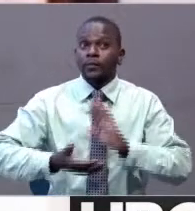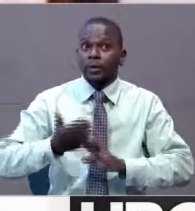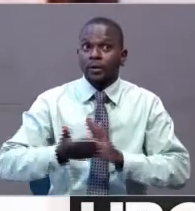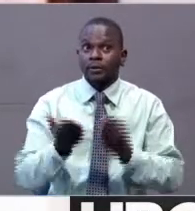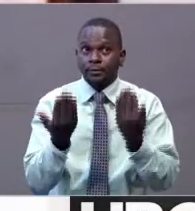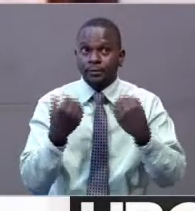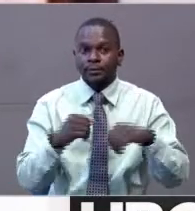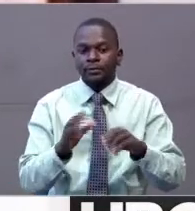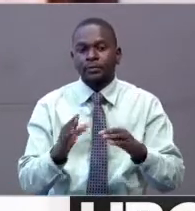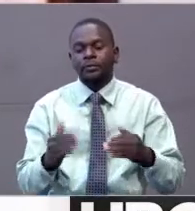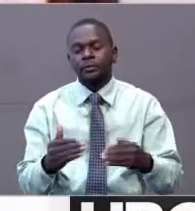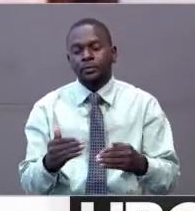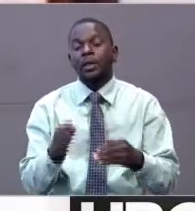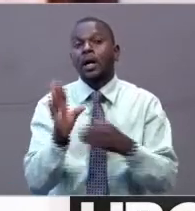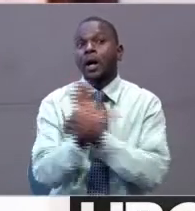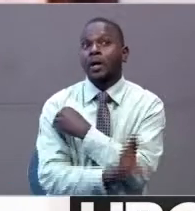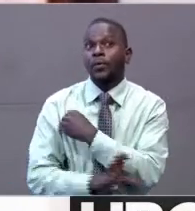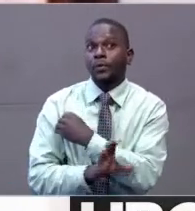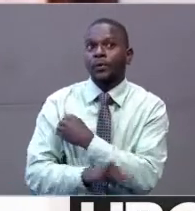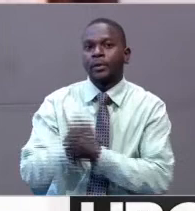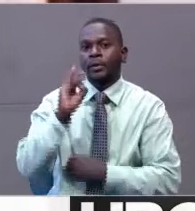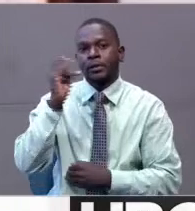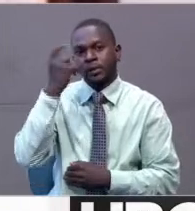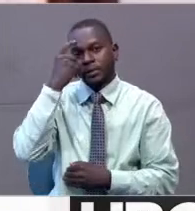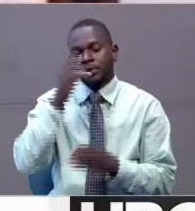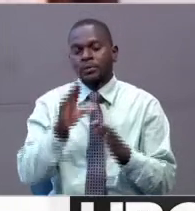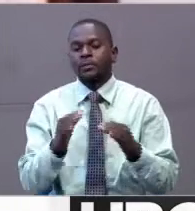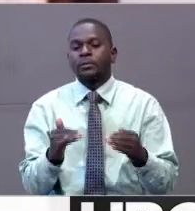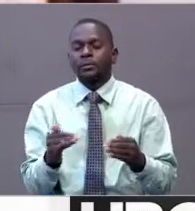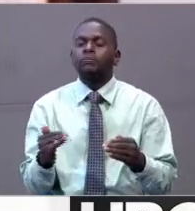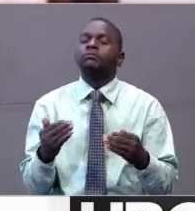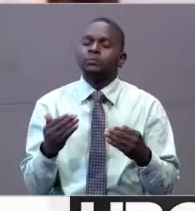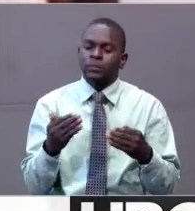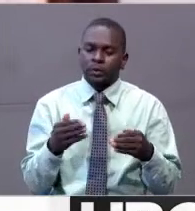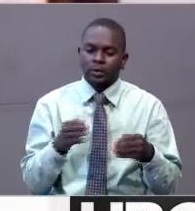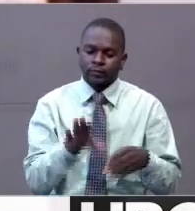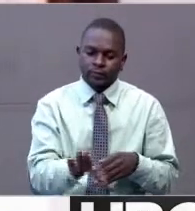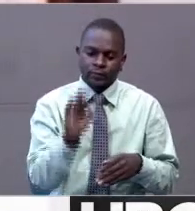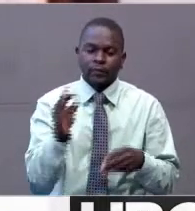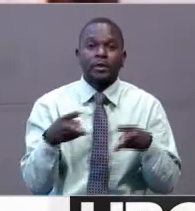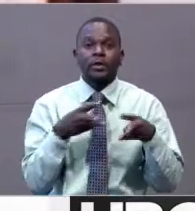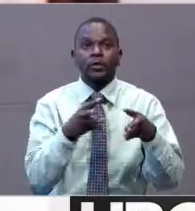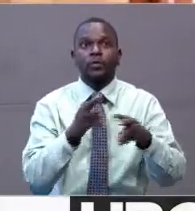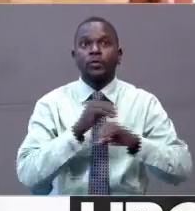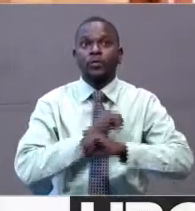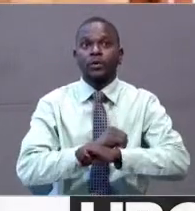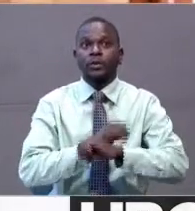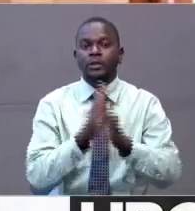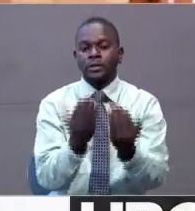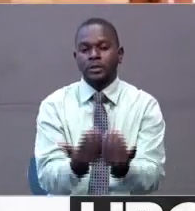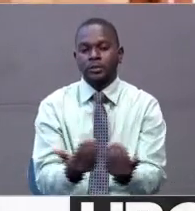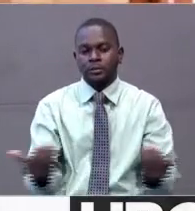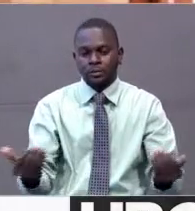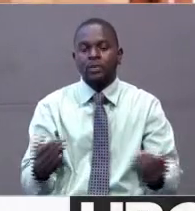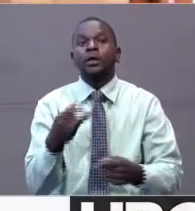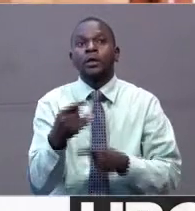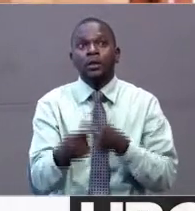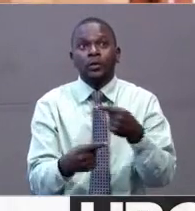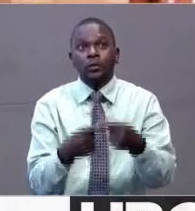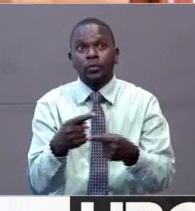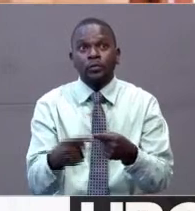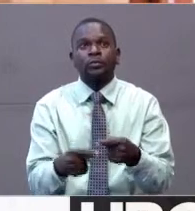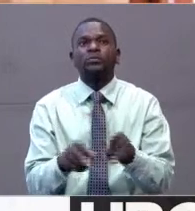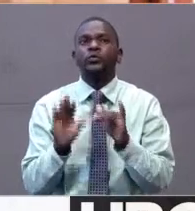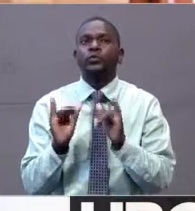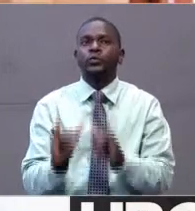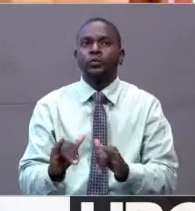fast. As a country, as a government, we need to find a way of protecting our children. When we continue keeping children at